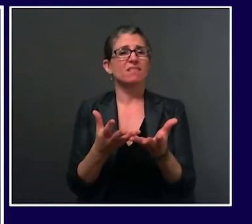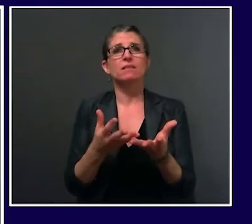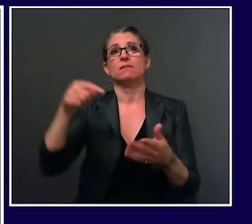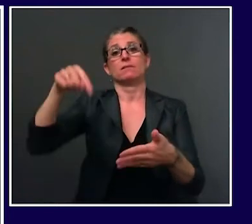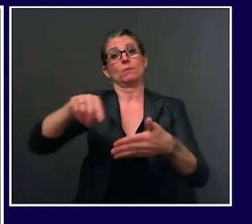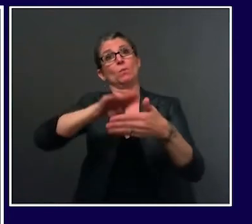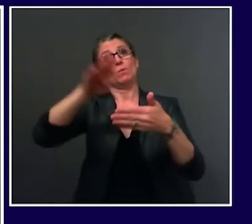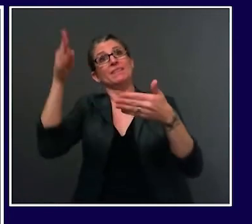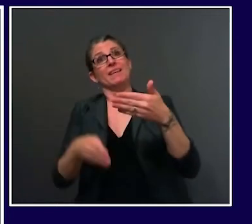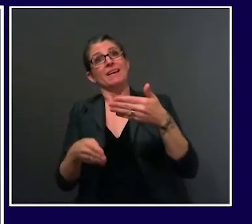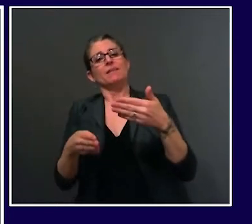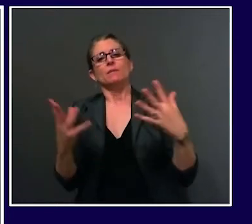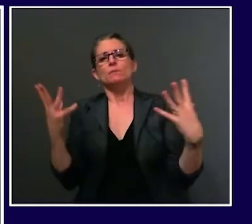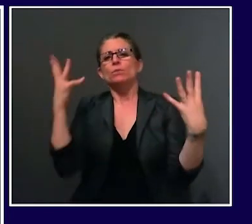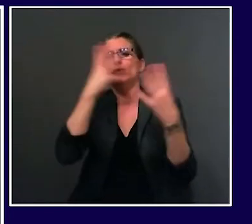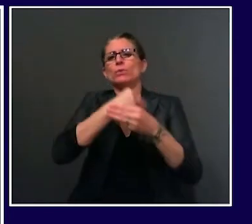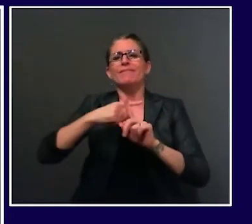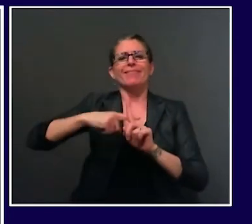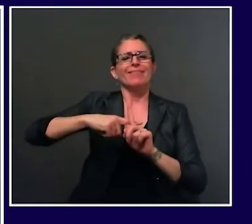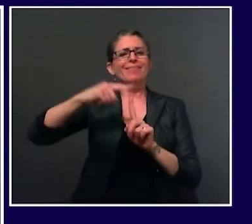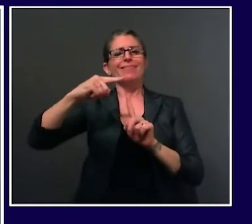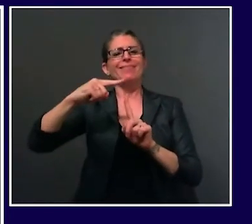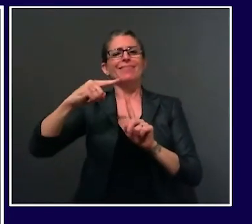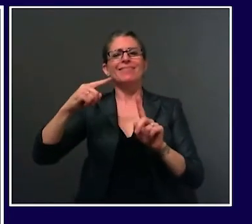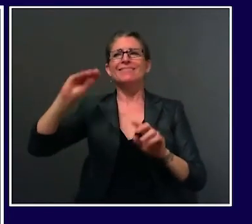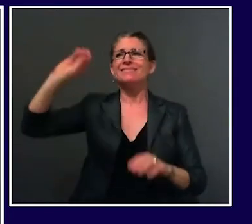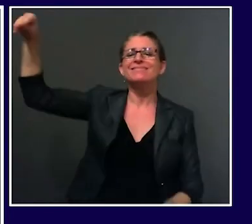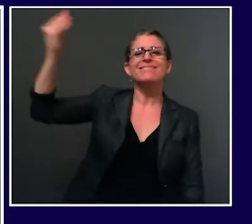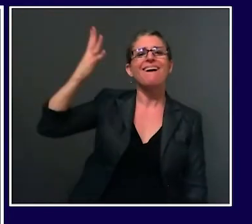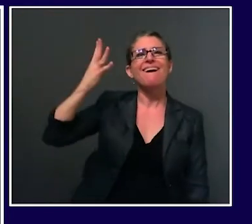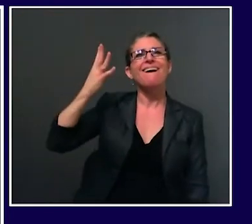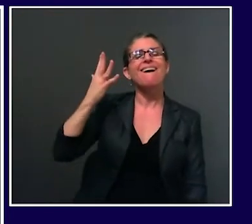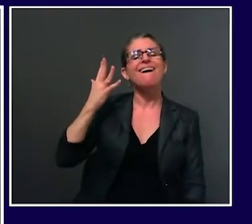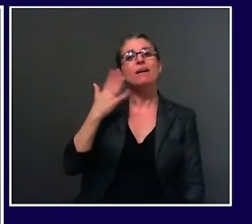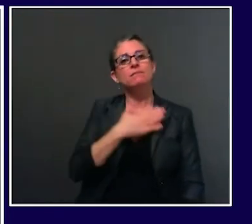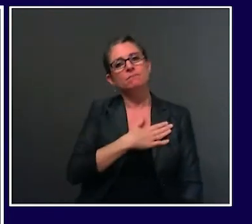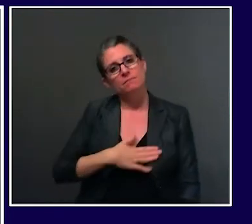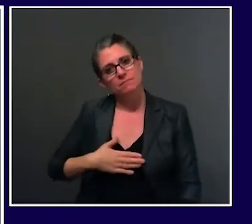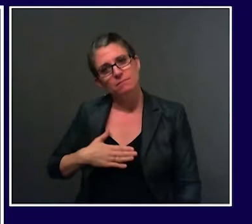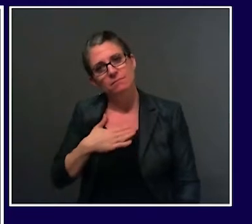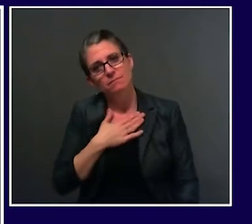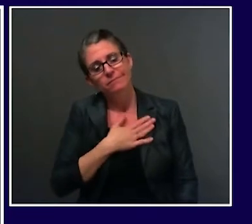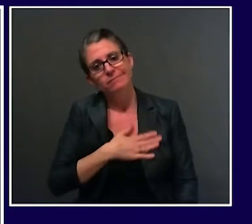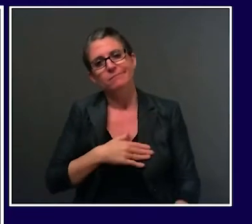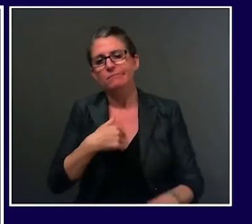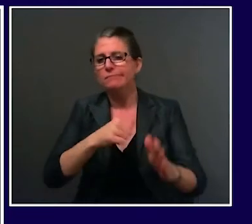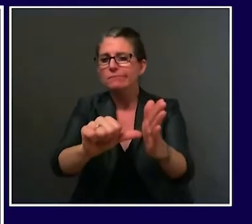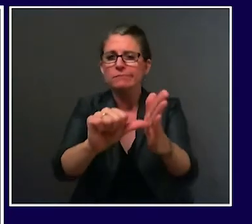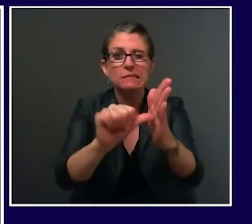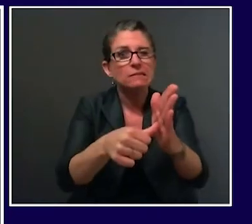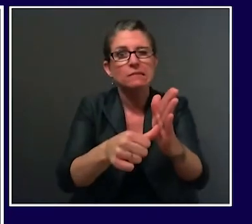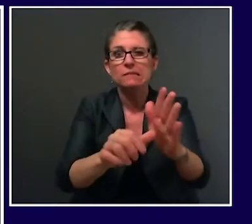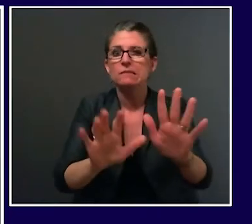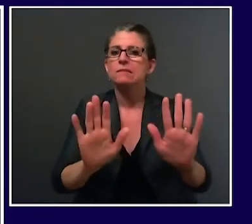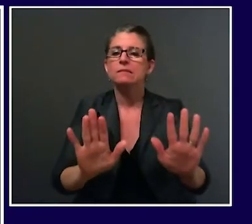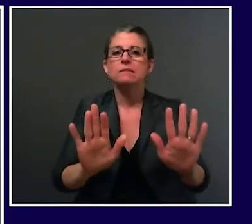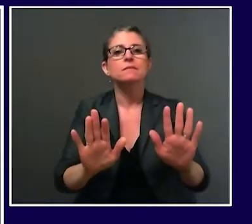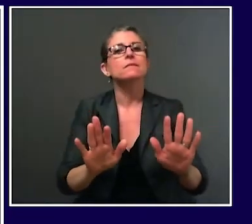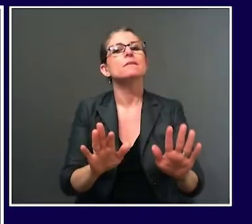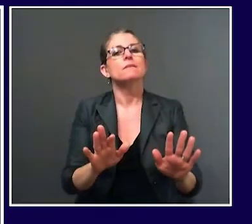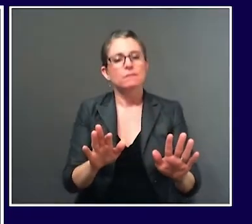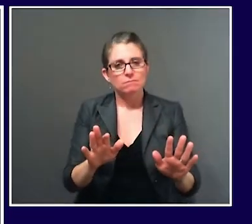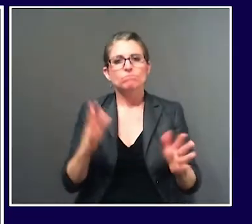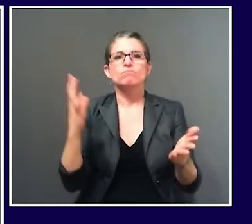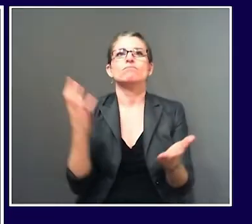weather, I ask everyone to do what I like to ask on every Friday, which is please take time this weekend